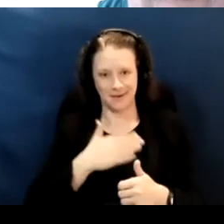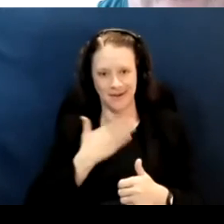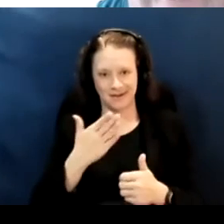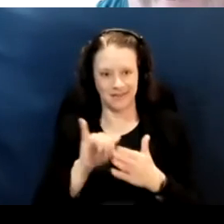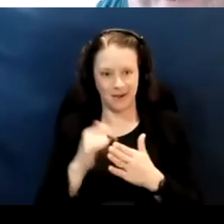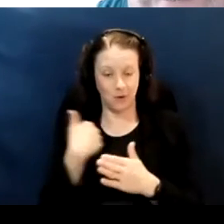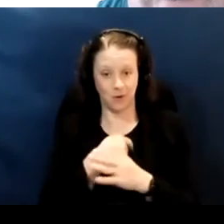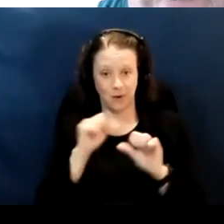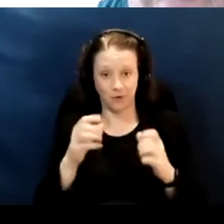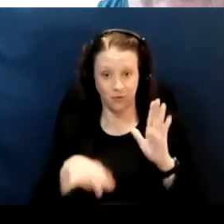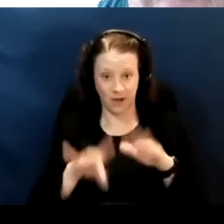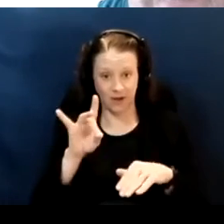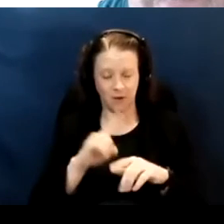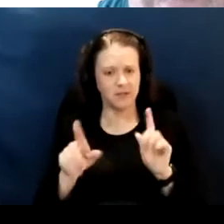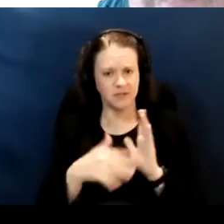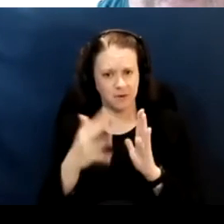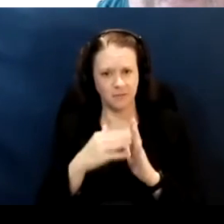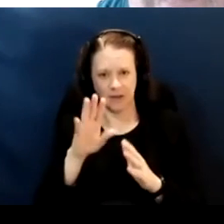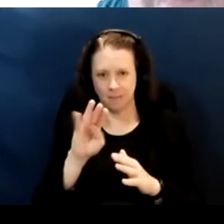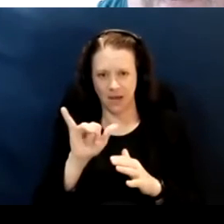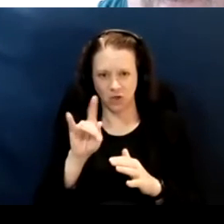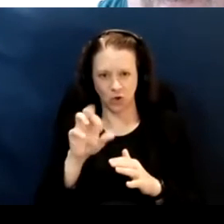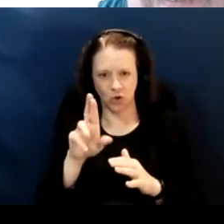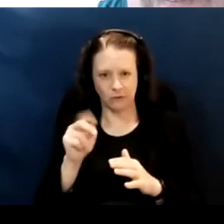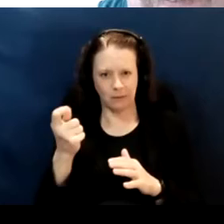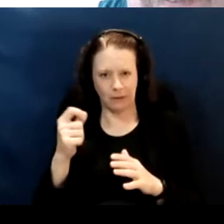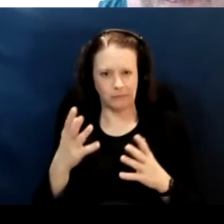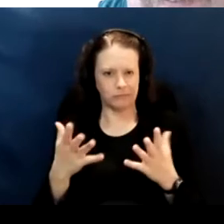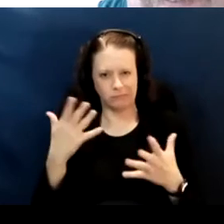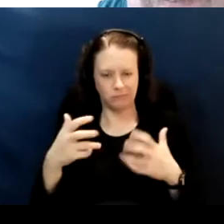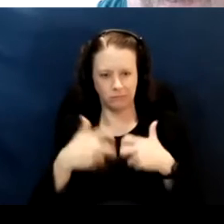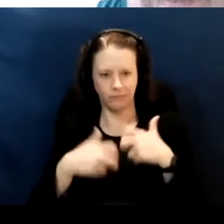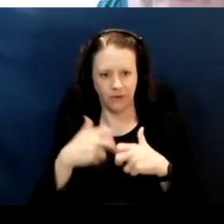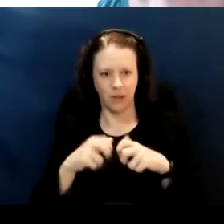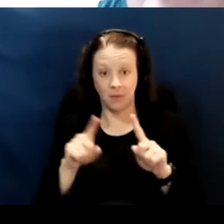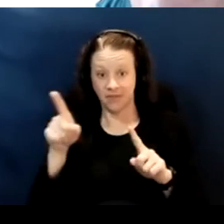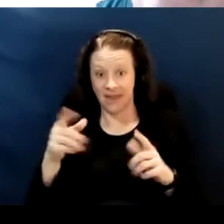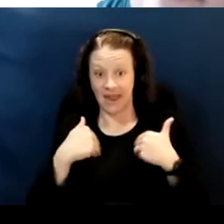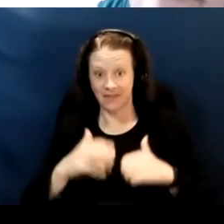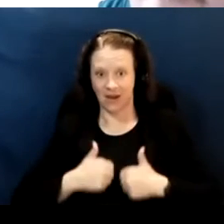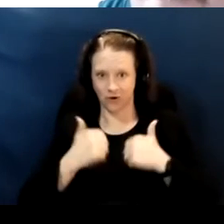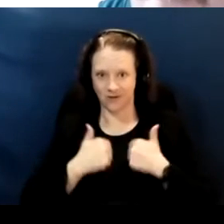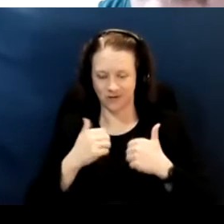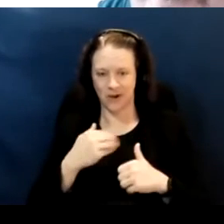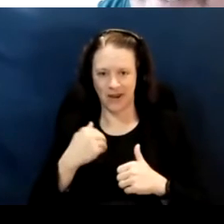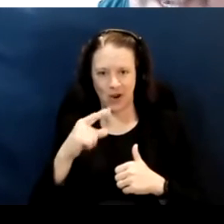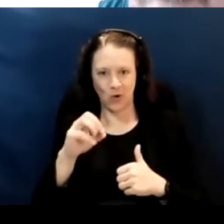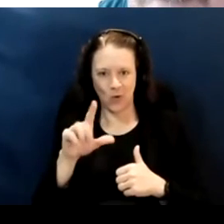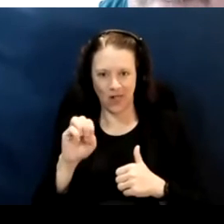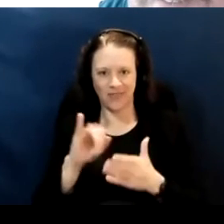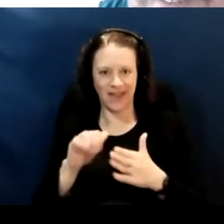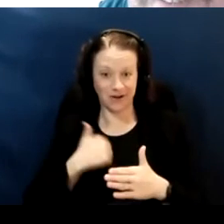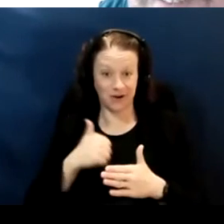that we were able to find it. But sometimes my turn, yeah. But I will give them credit. They had the address. So I Googled the address. So yeah.